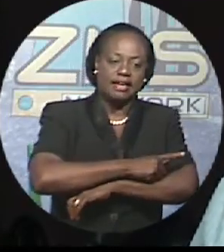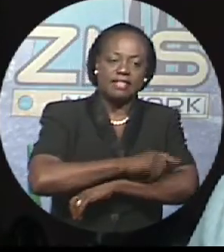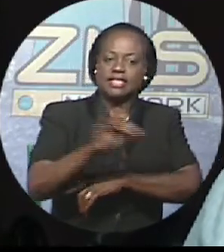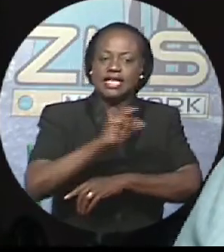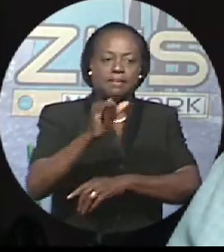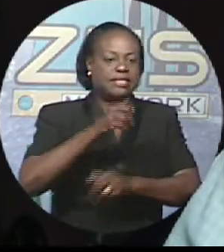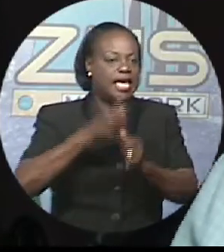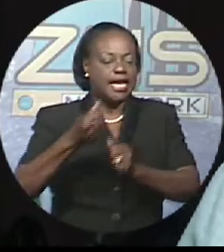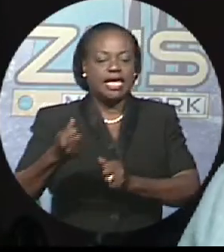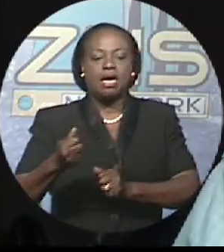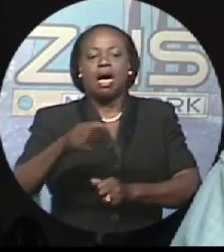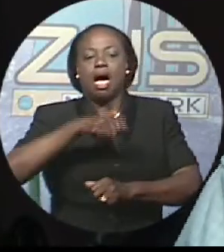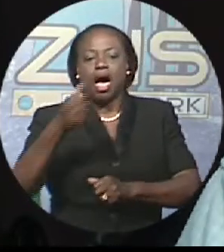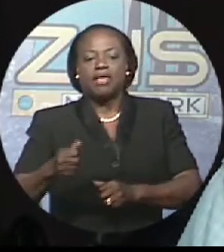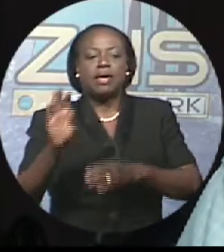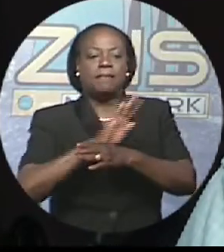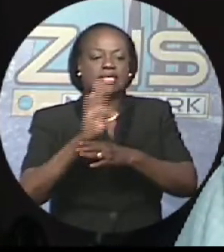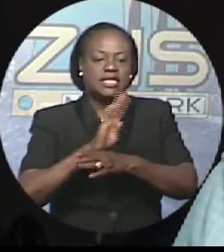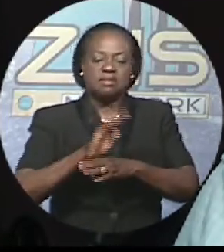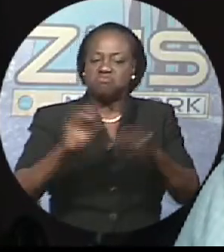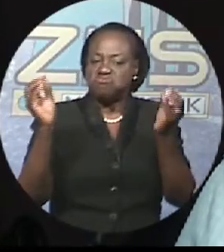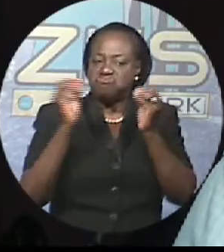of run-ins with the principal.